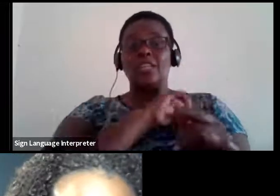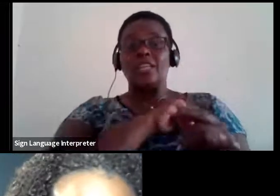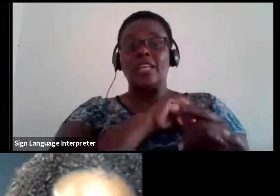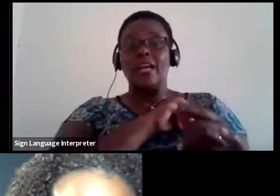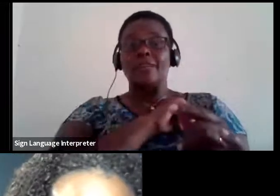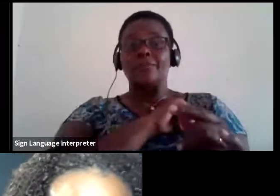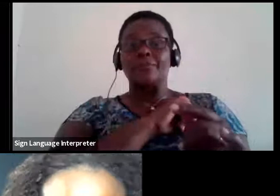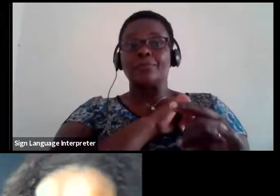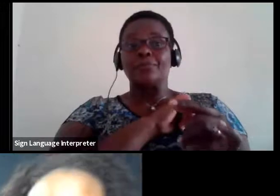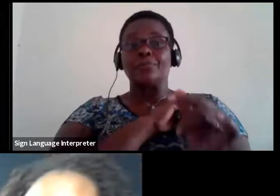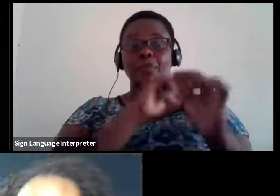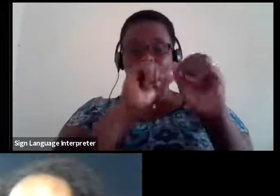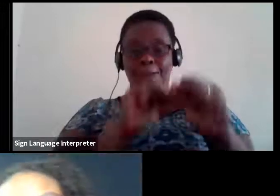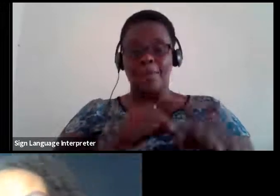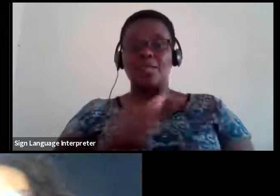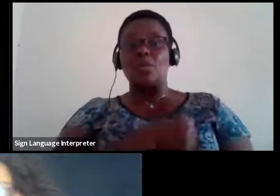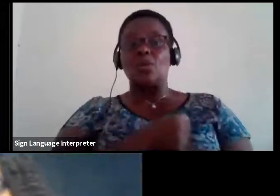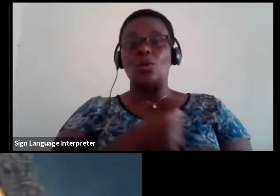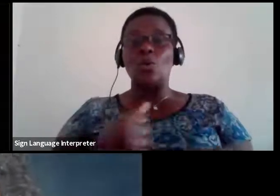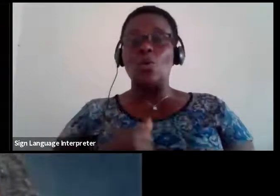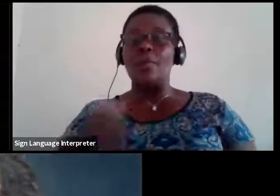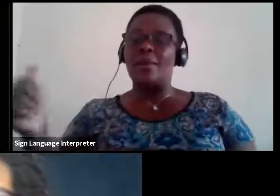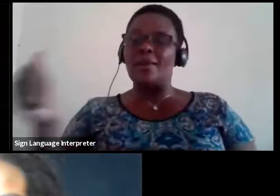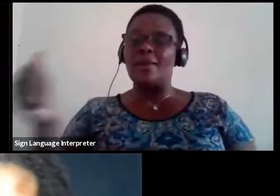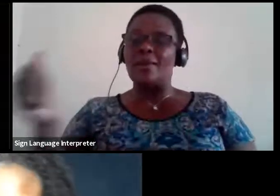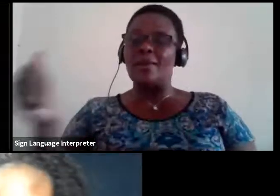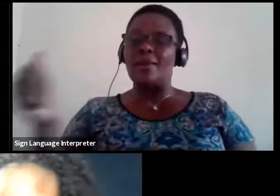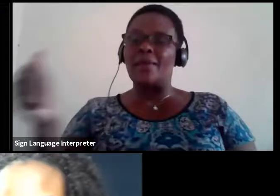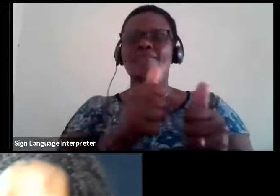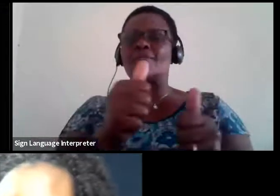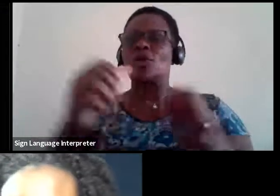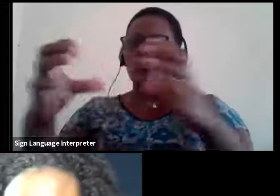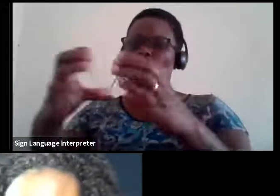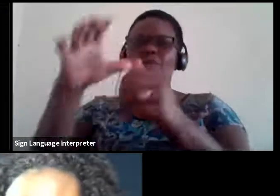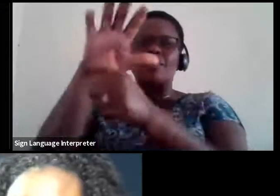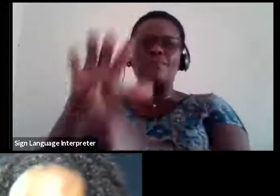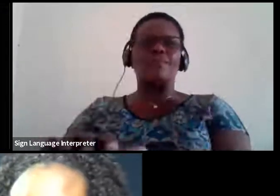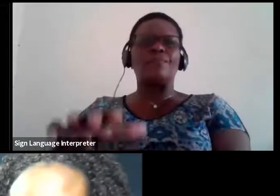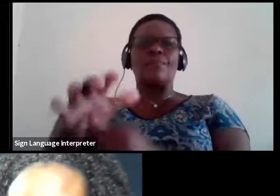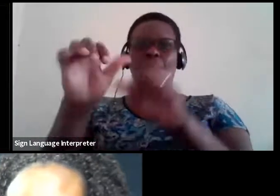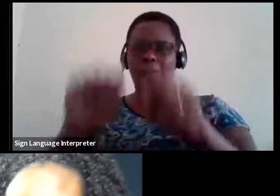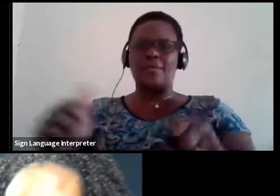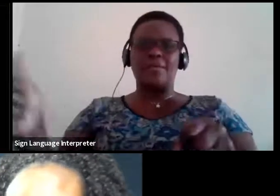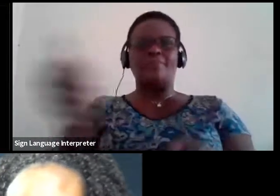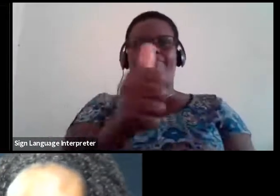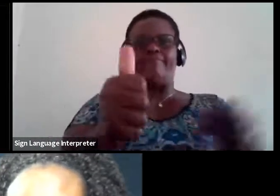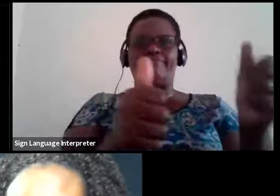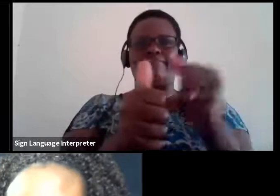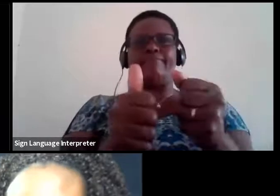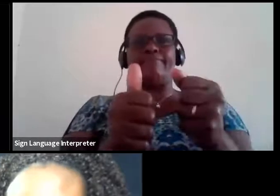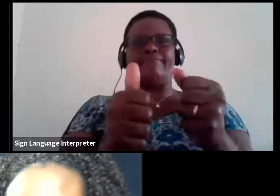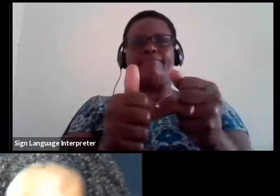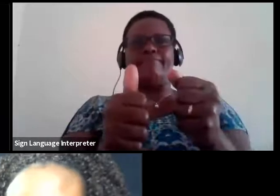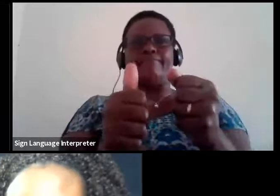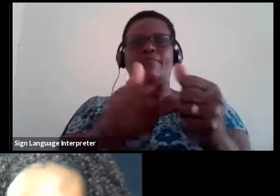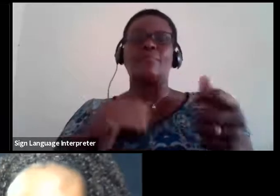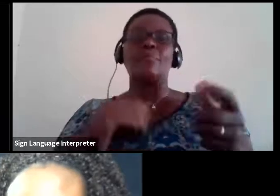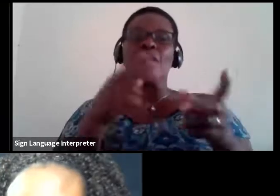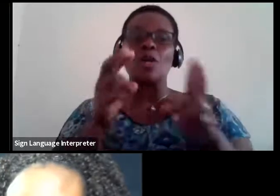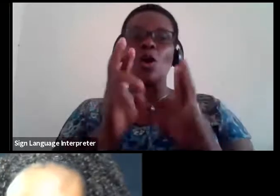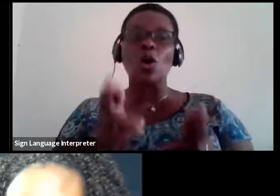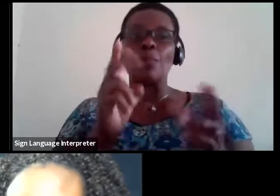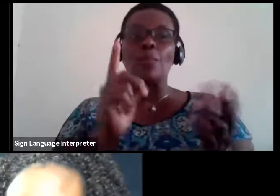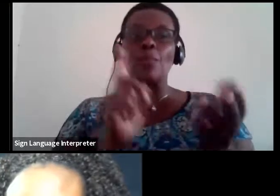need more women online. We need more minority groups online. What I'm hopeful is security